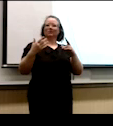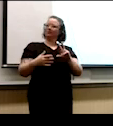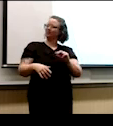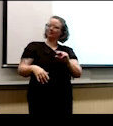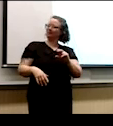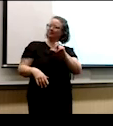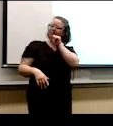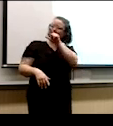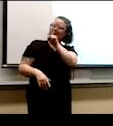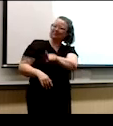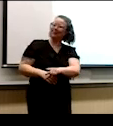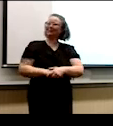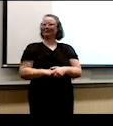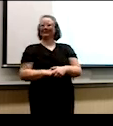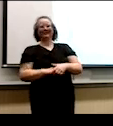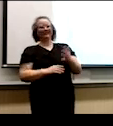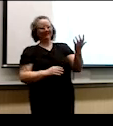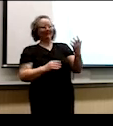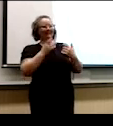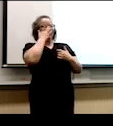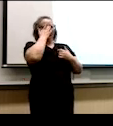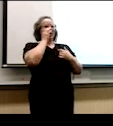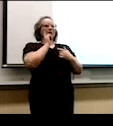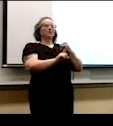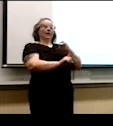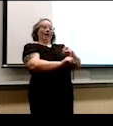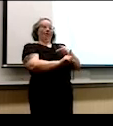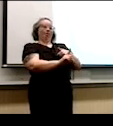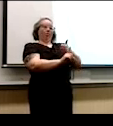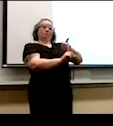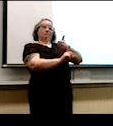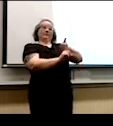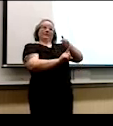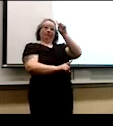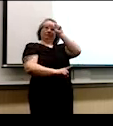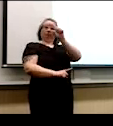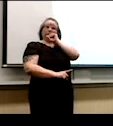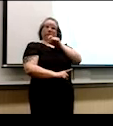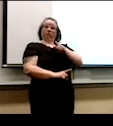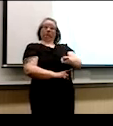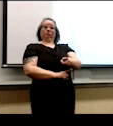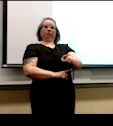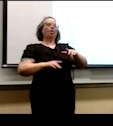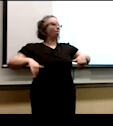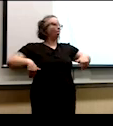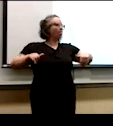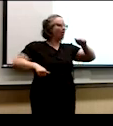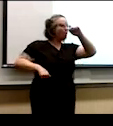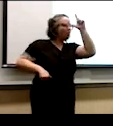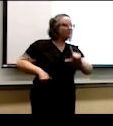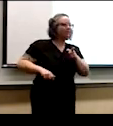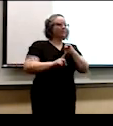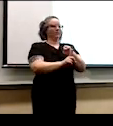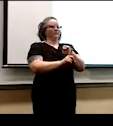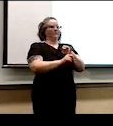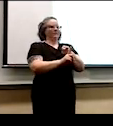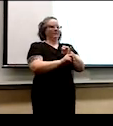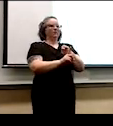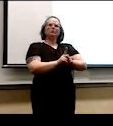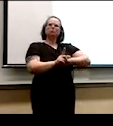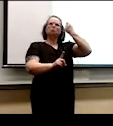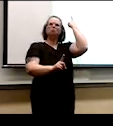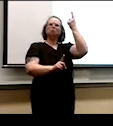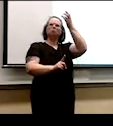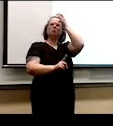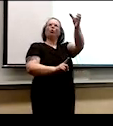not sure if before they had dementia, they understand death. I don't think they would choose that as an